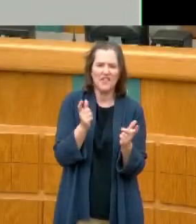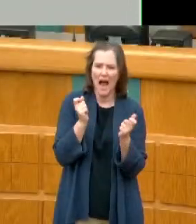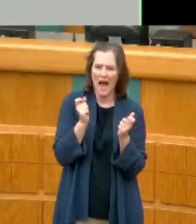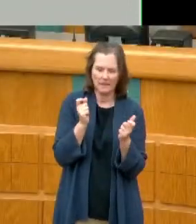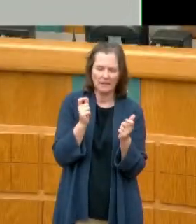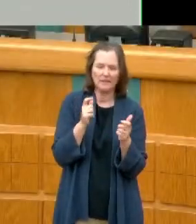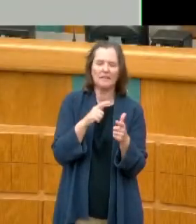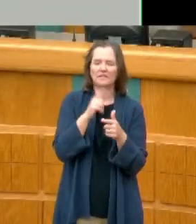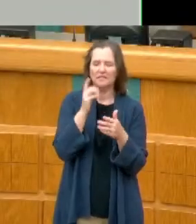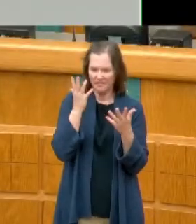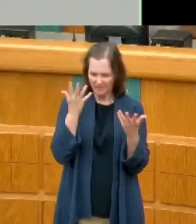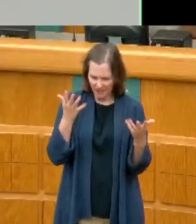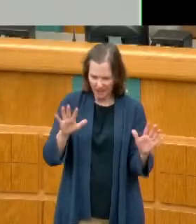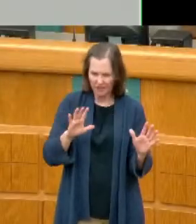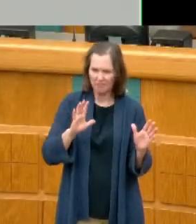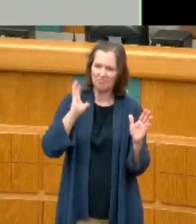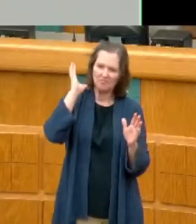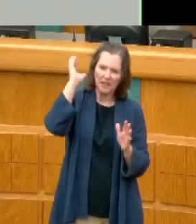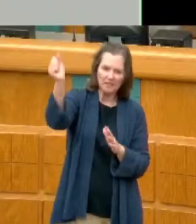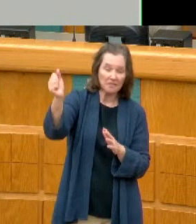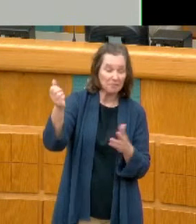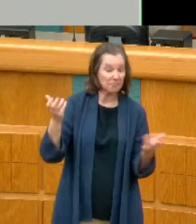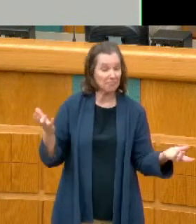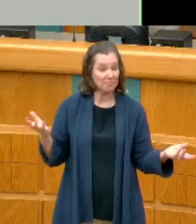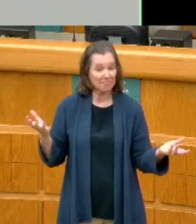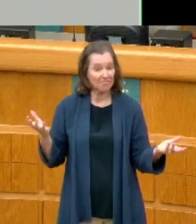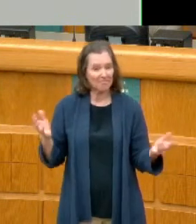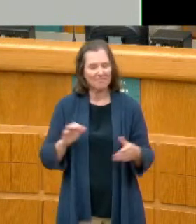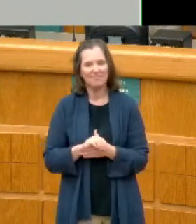to see the demand.